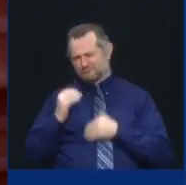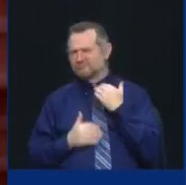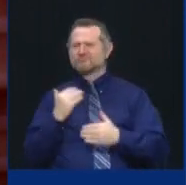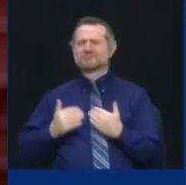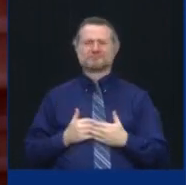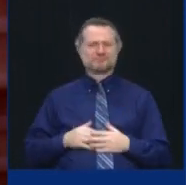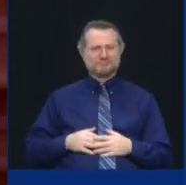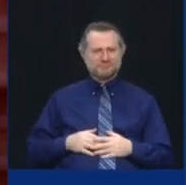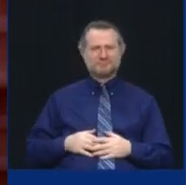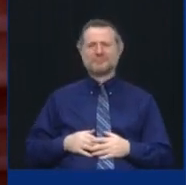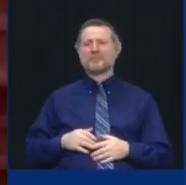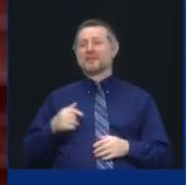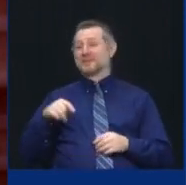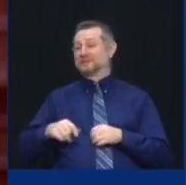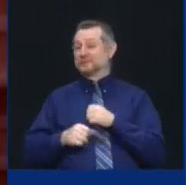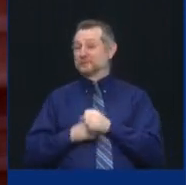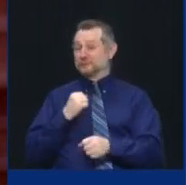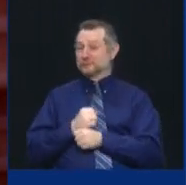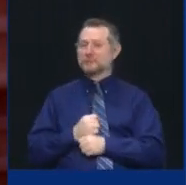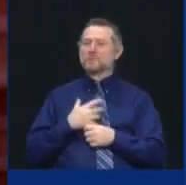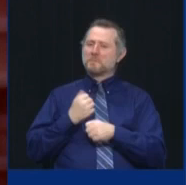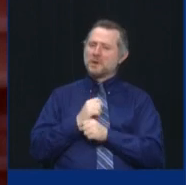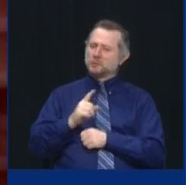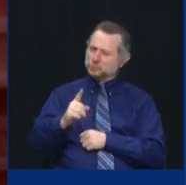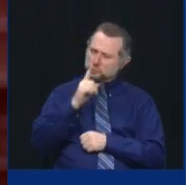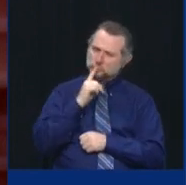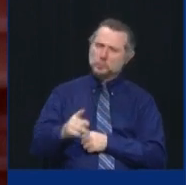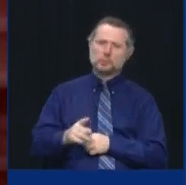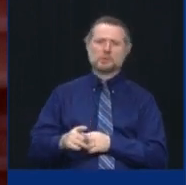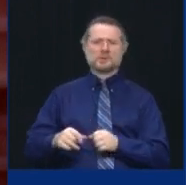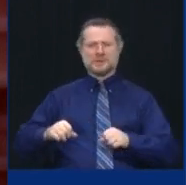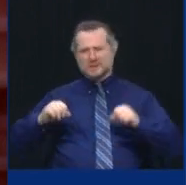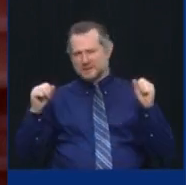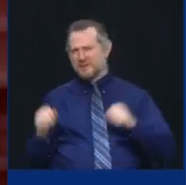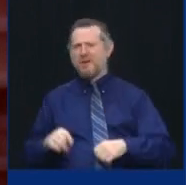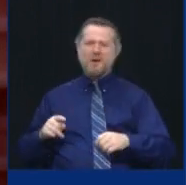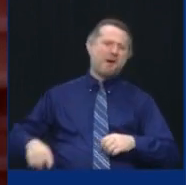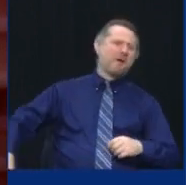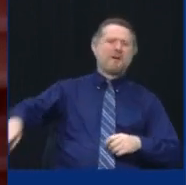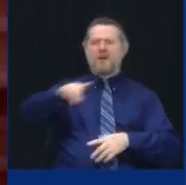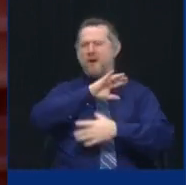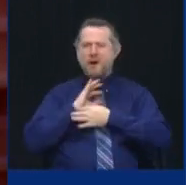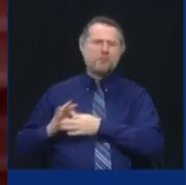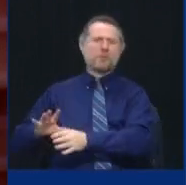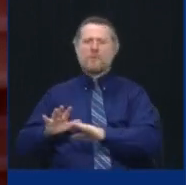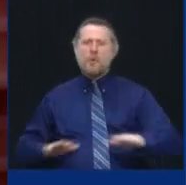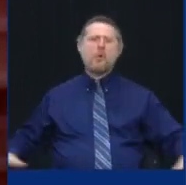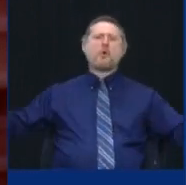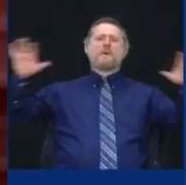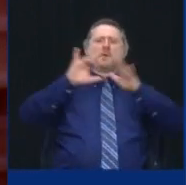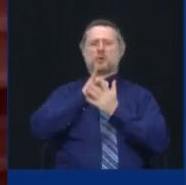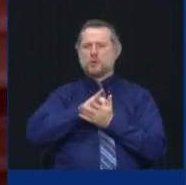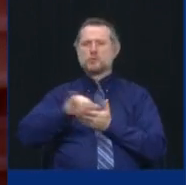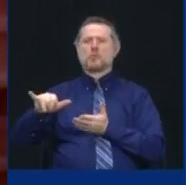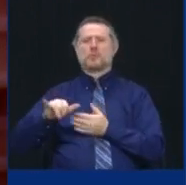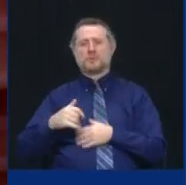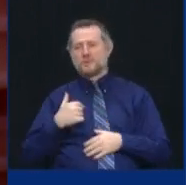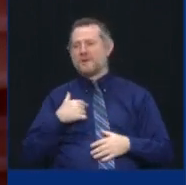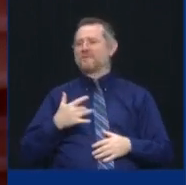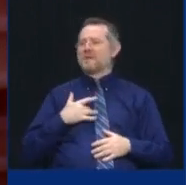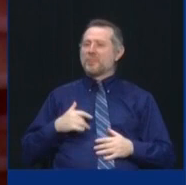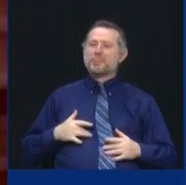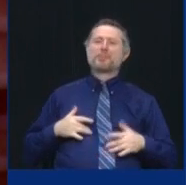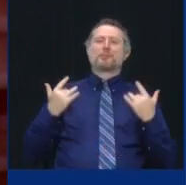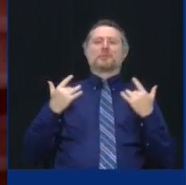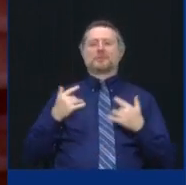than it was. This year, we want to ensure that we can reach all corners of New York. Today, we're thrilled to be able to bring the